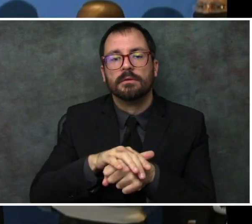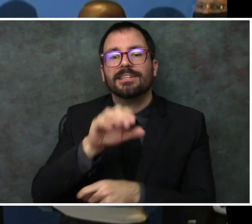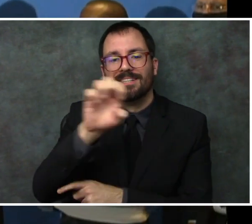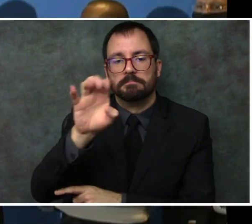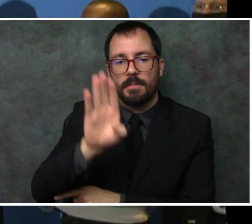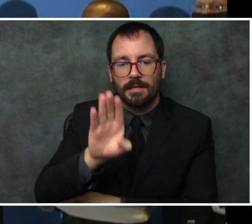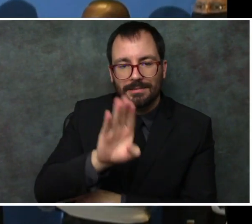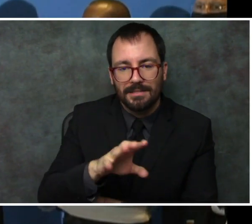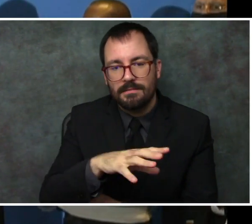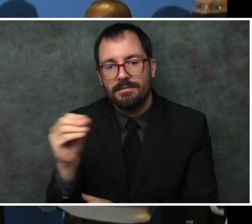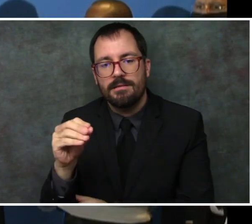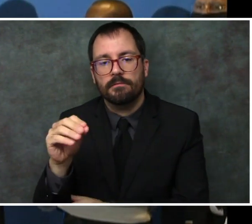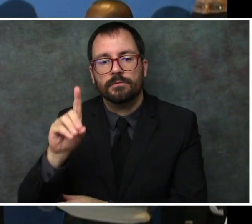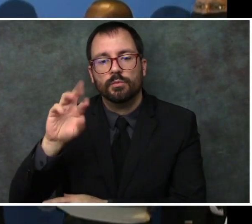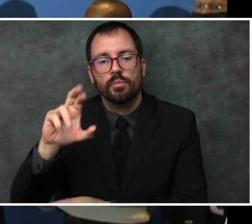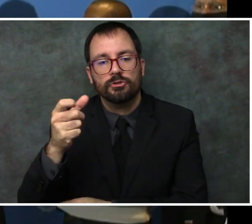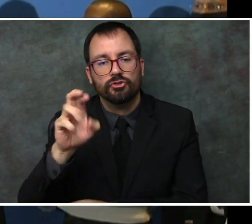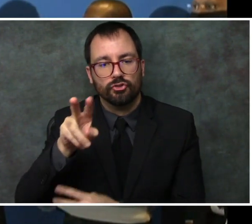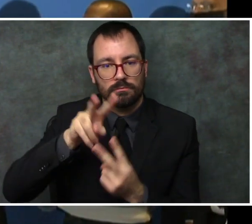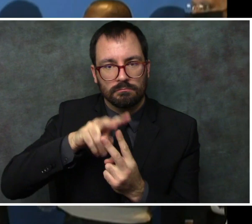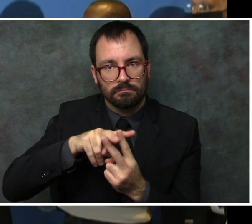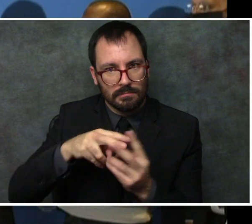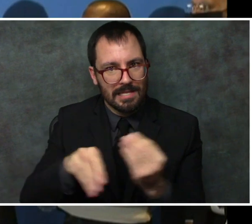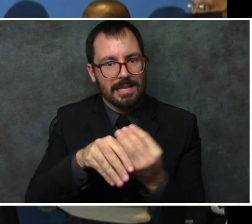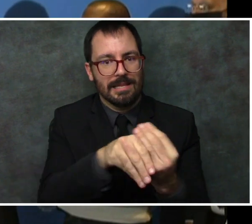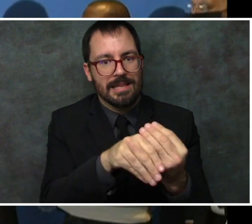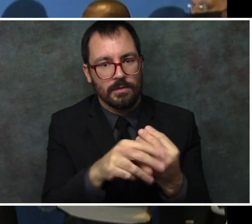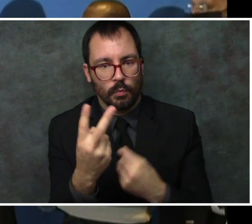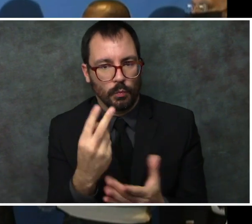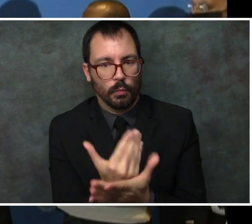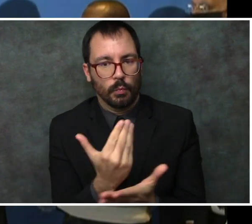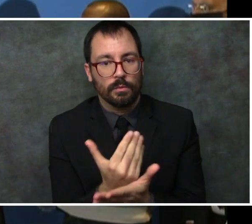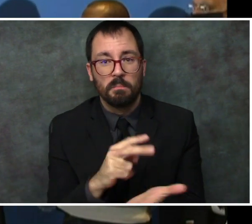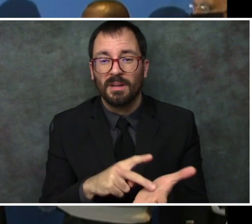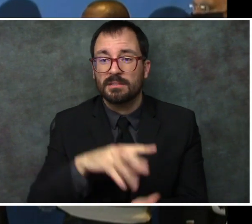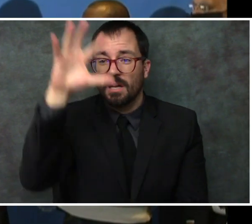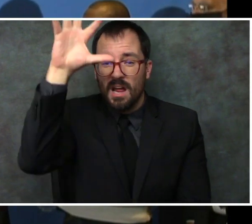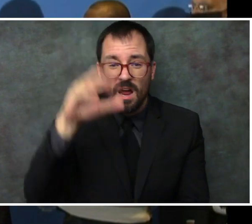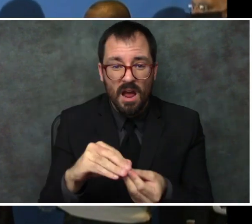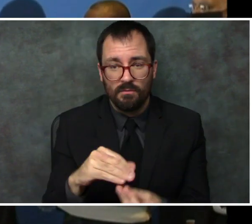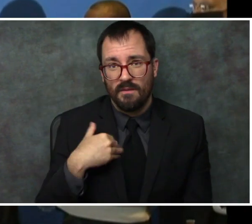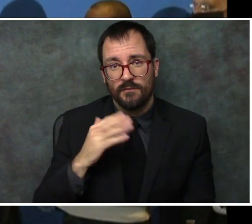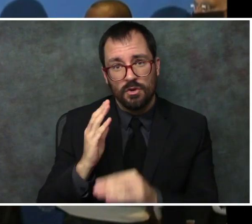all, we have nearly 30 active testing sites across the city. If you go to